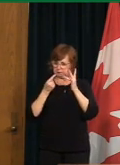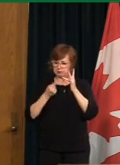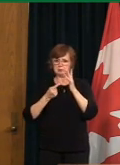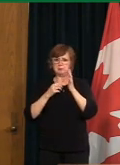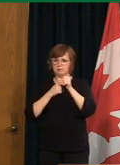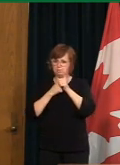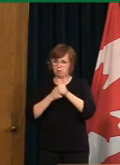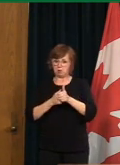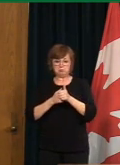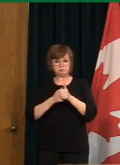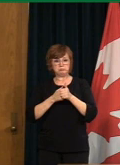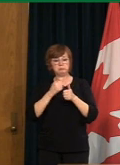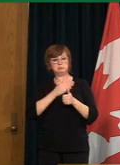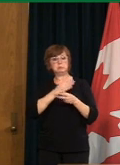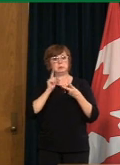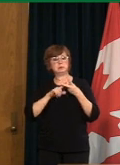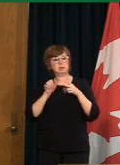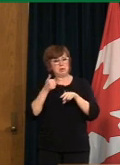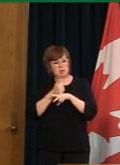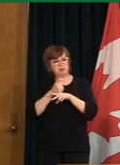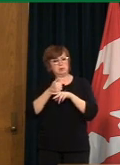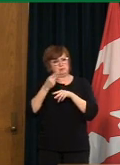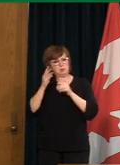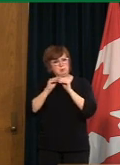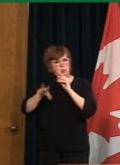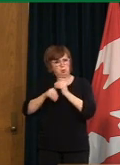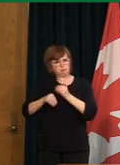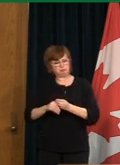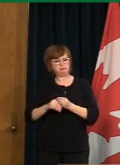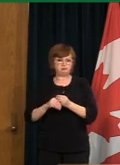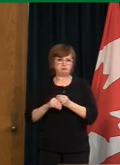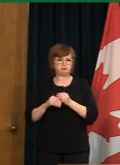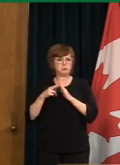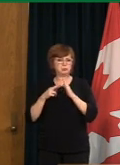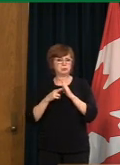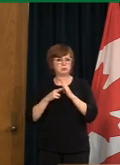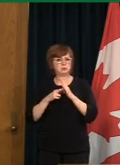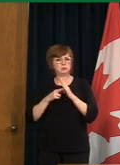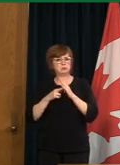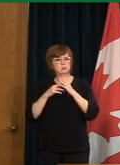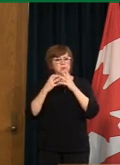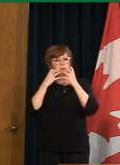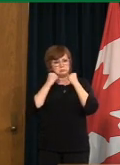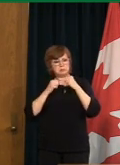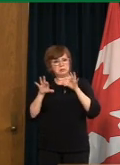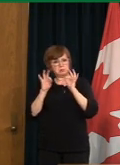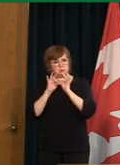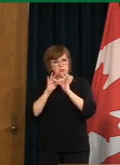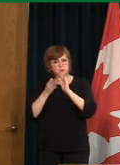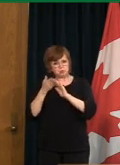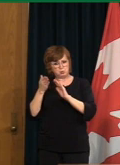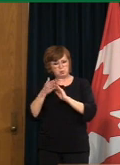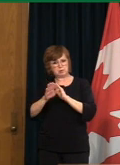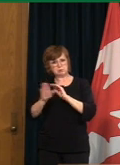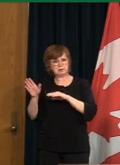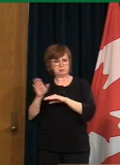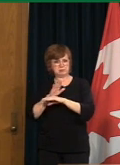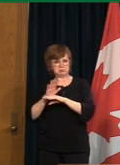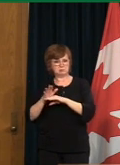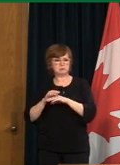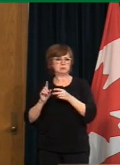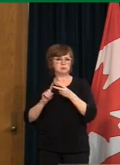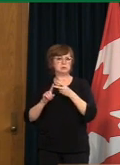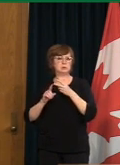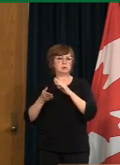place, and by implementing some additional protocols so businesses and services can remain open and can do